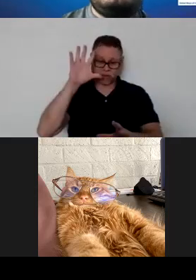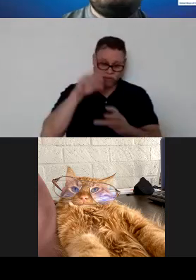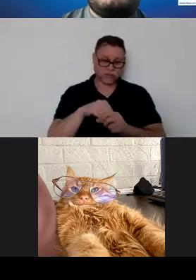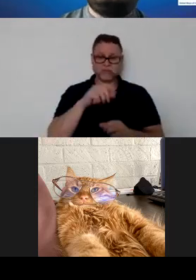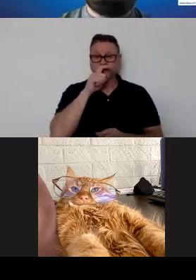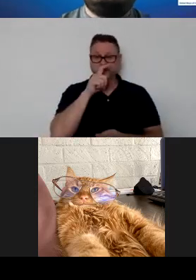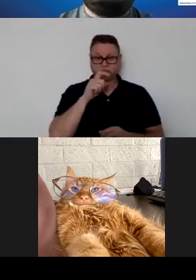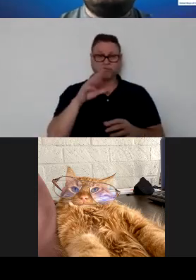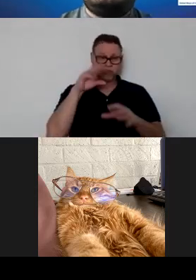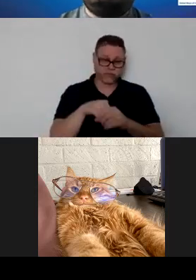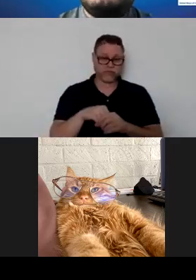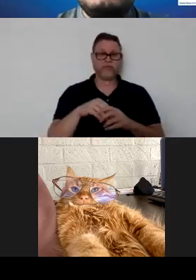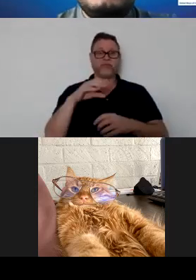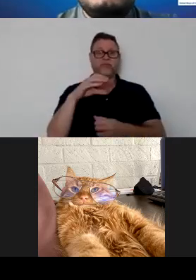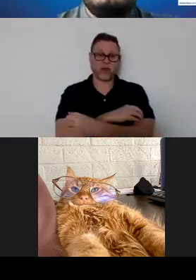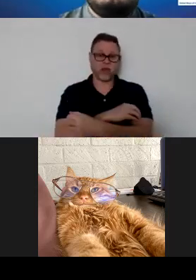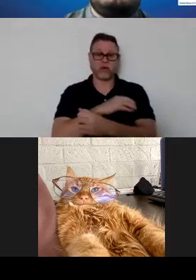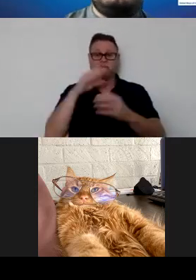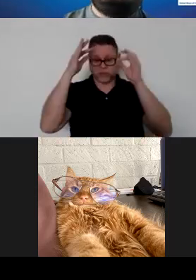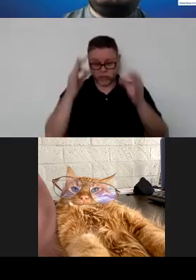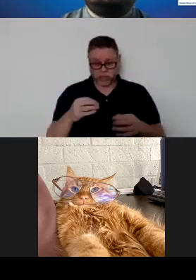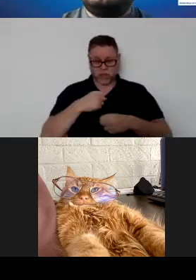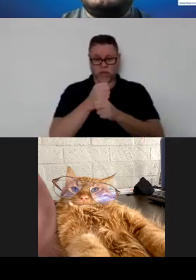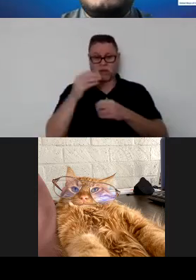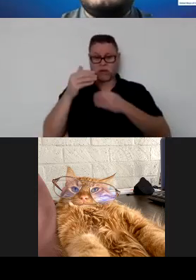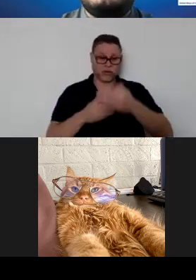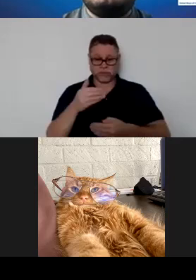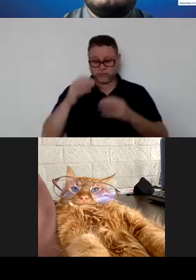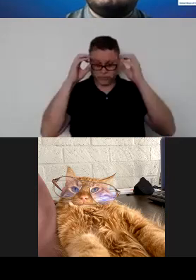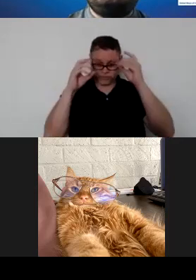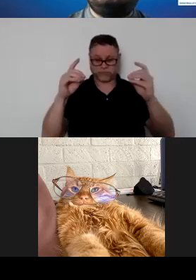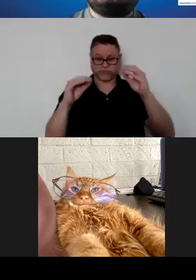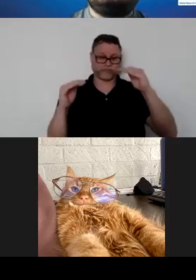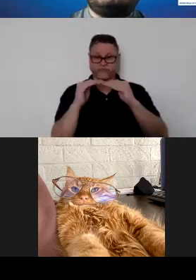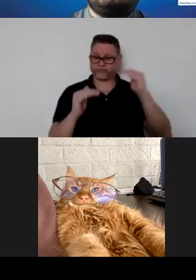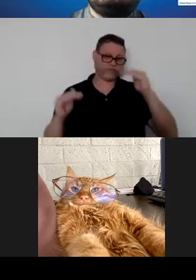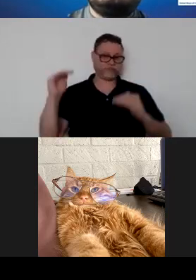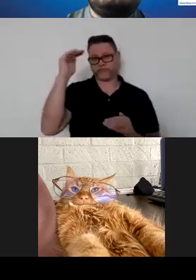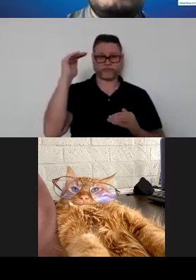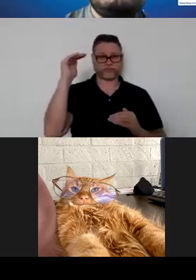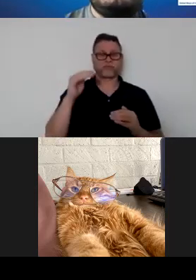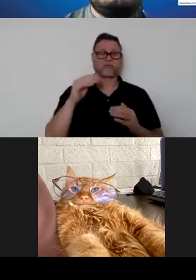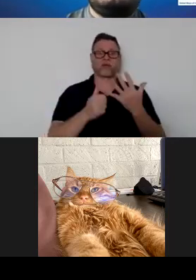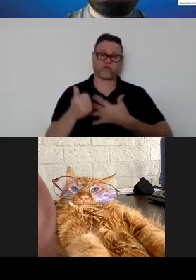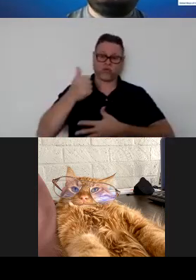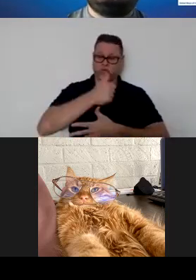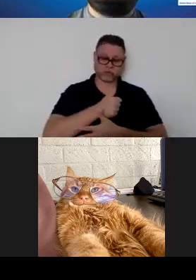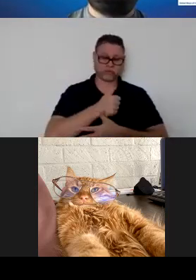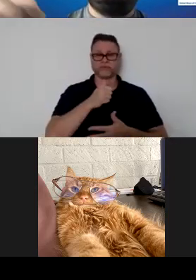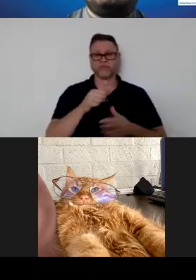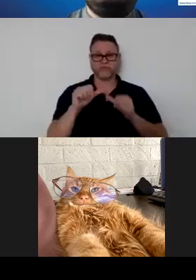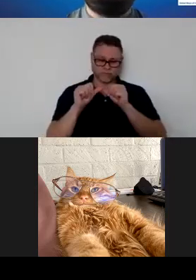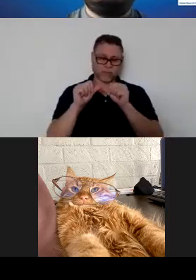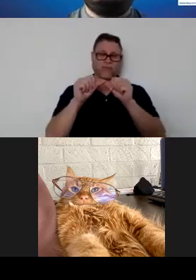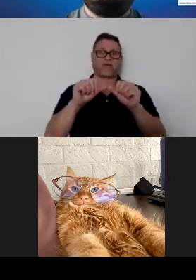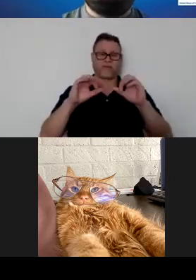creating empowered decision-making processes and educational inequities. Community schools prioritize meaningful and ongoing engagement